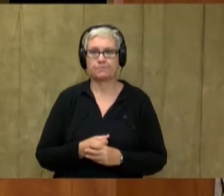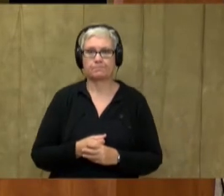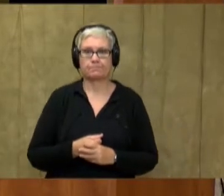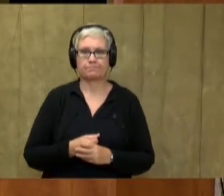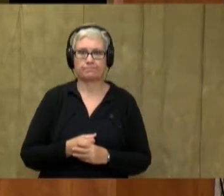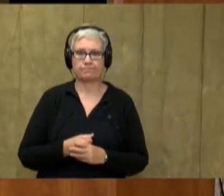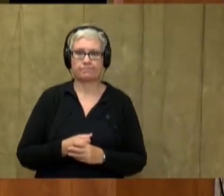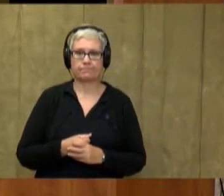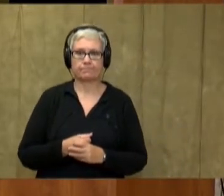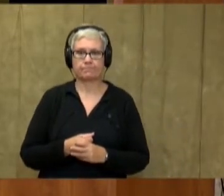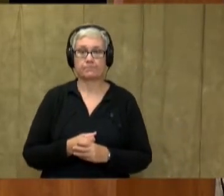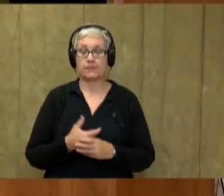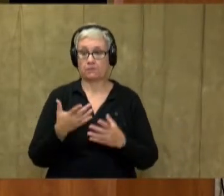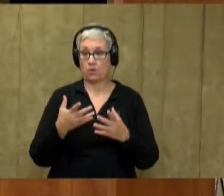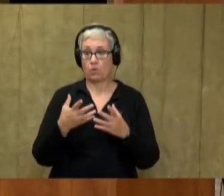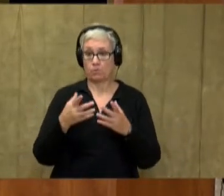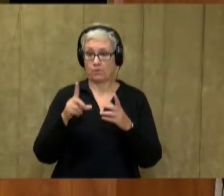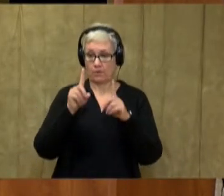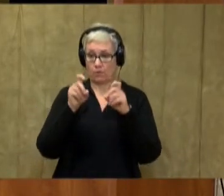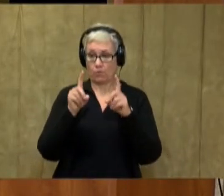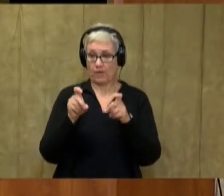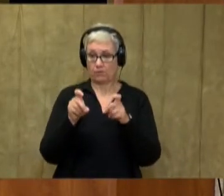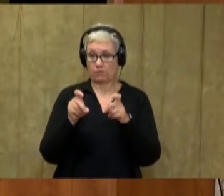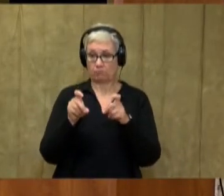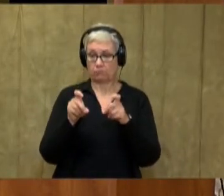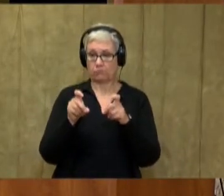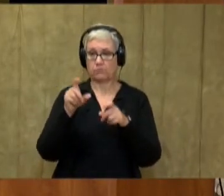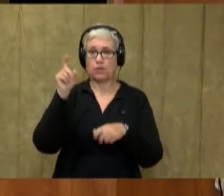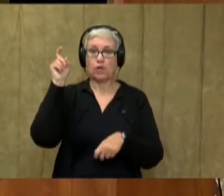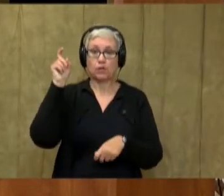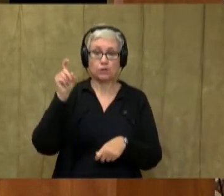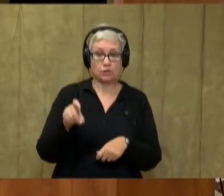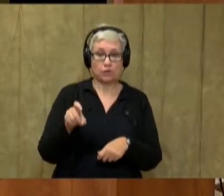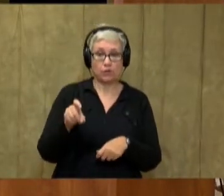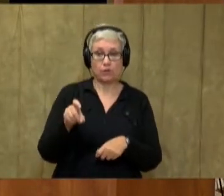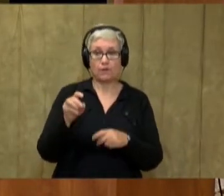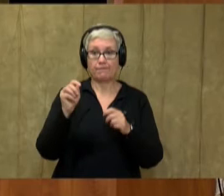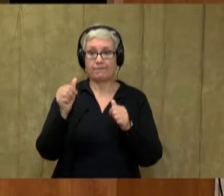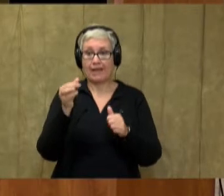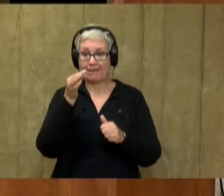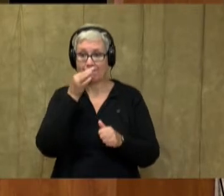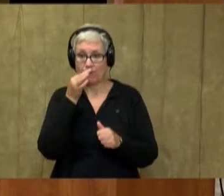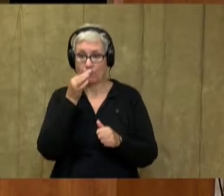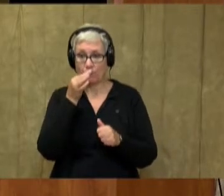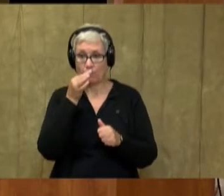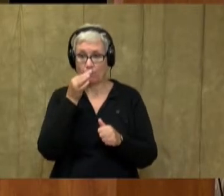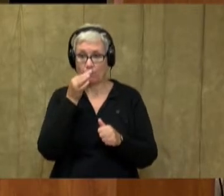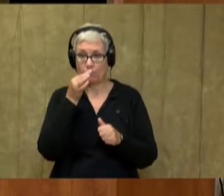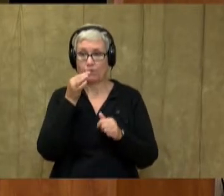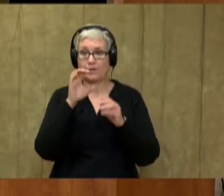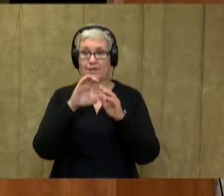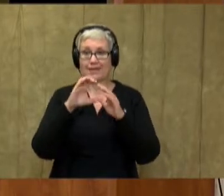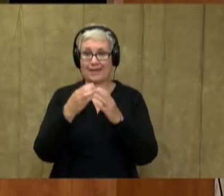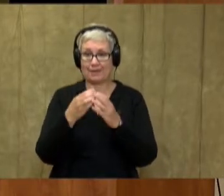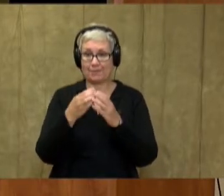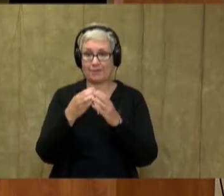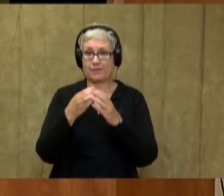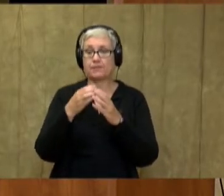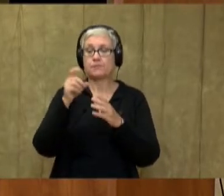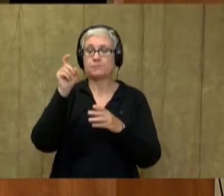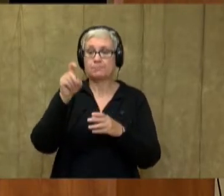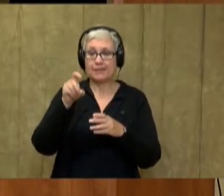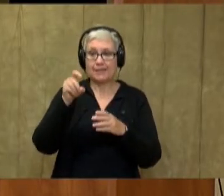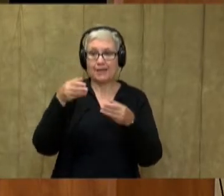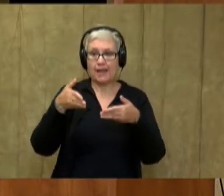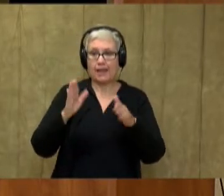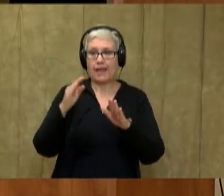Next. All right, so we must begin. So our thesis question, okay, our question, our prompt.